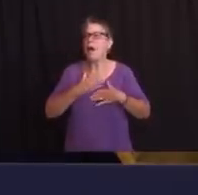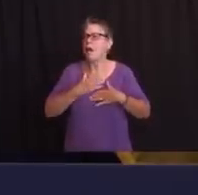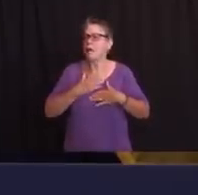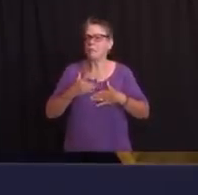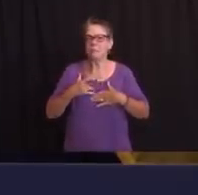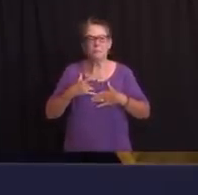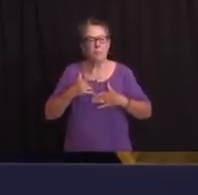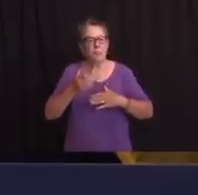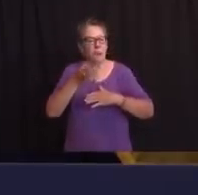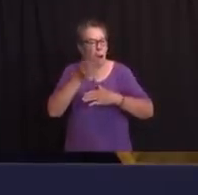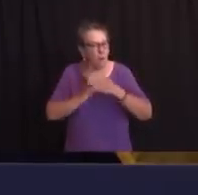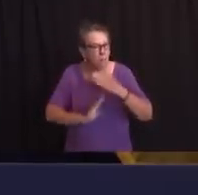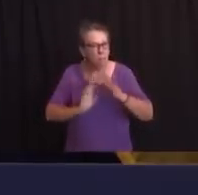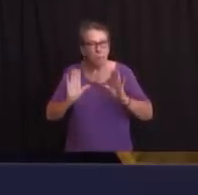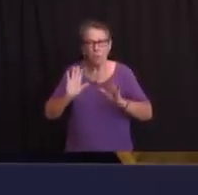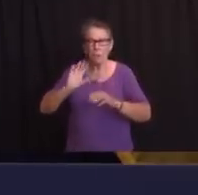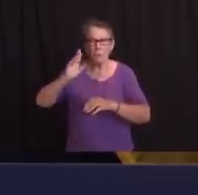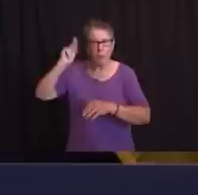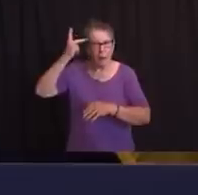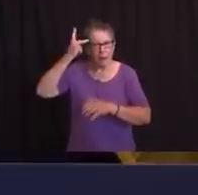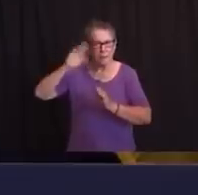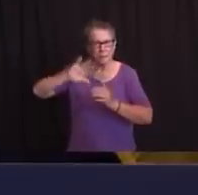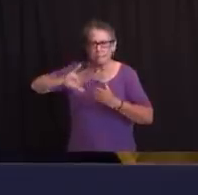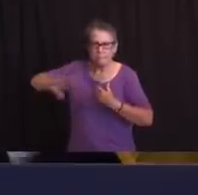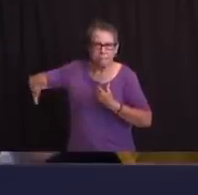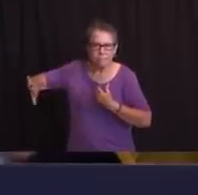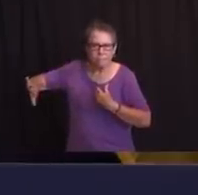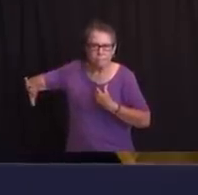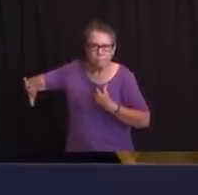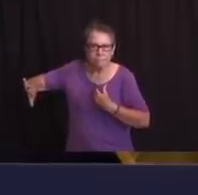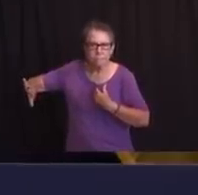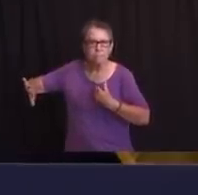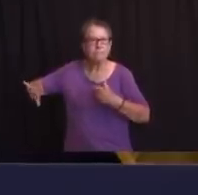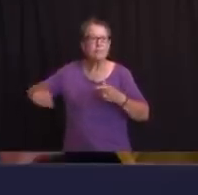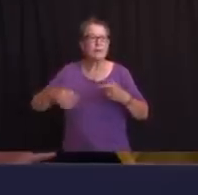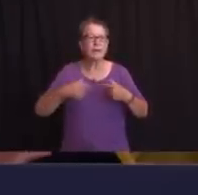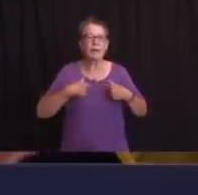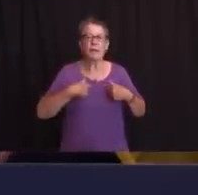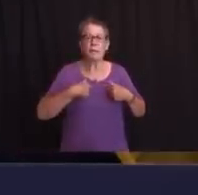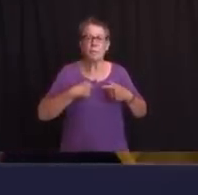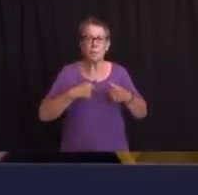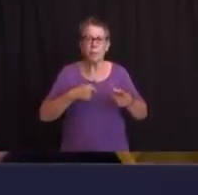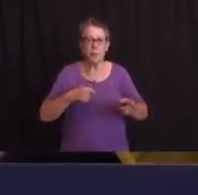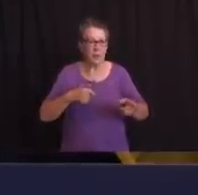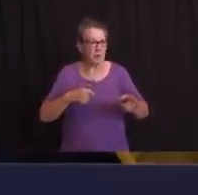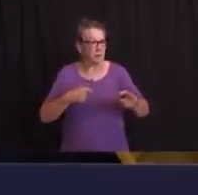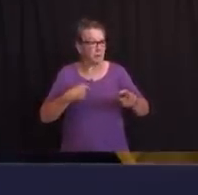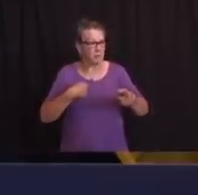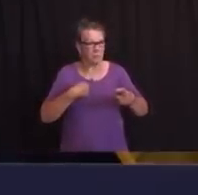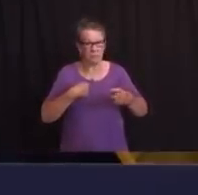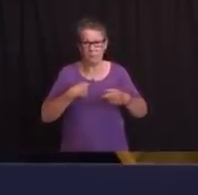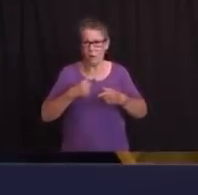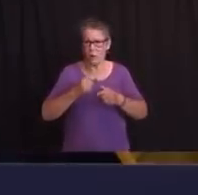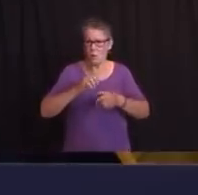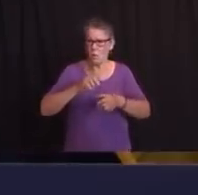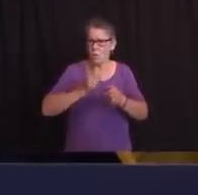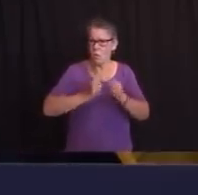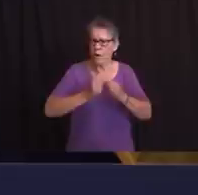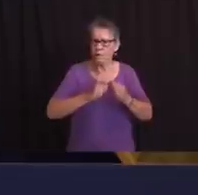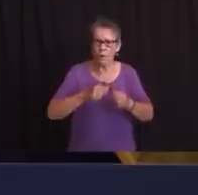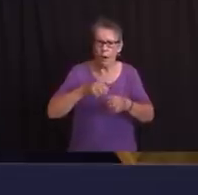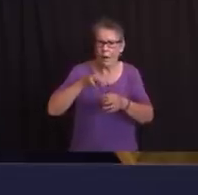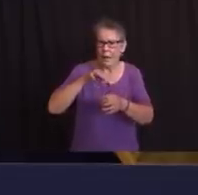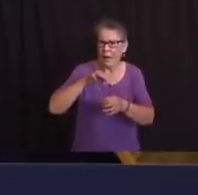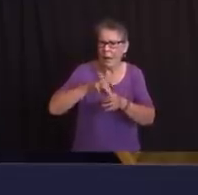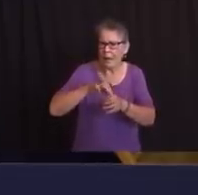Judy's not running for re-election. Ed's not running for re-election. Pat's not running for re-election. None of the people who work with them are. They're trying to call balls and